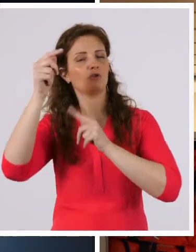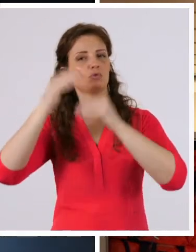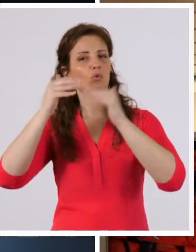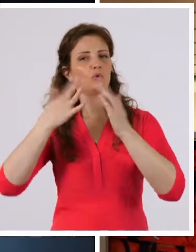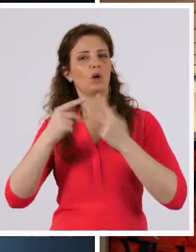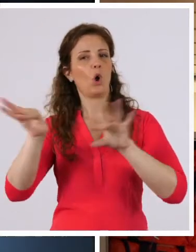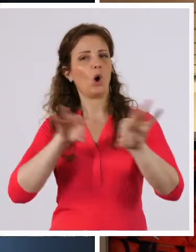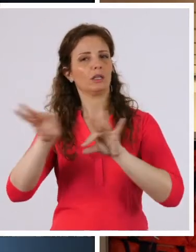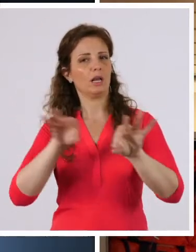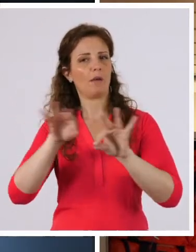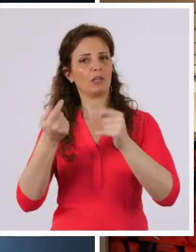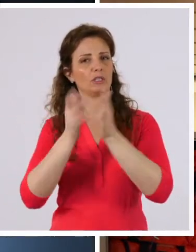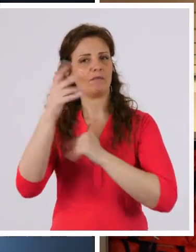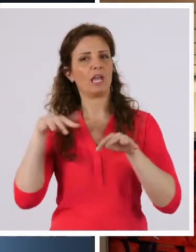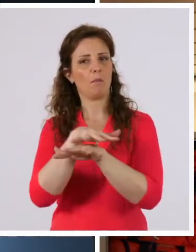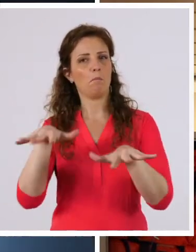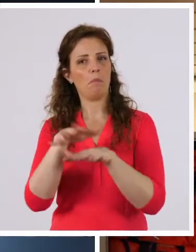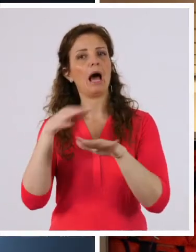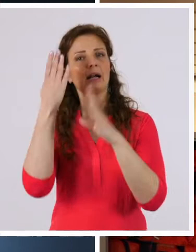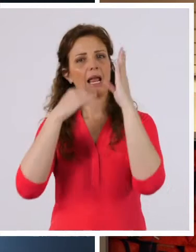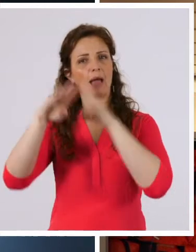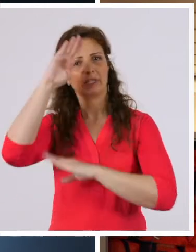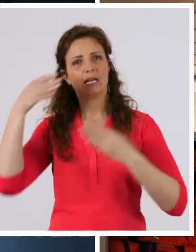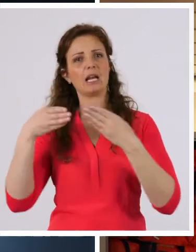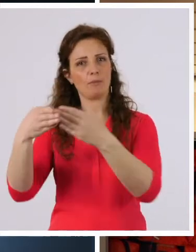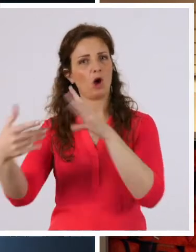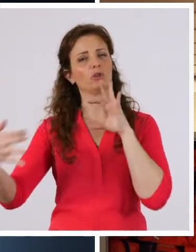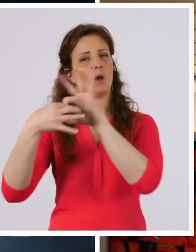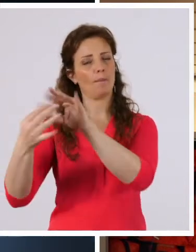rescue teams of the local port authorities.